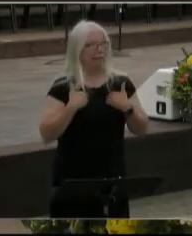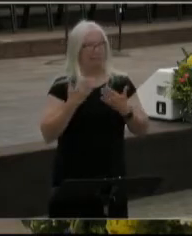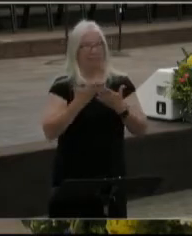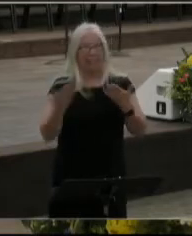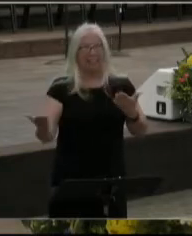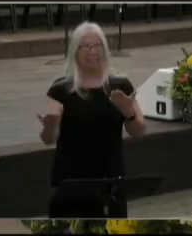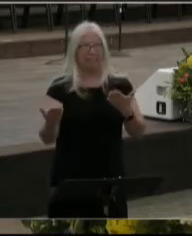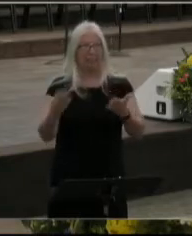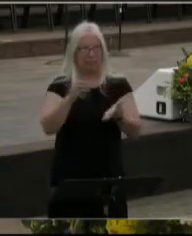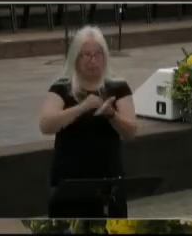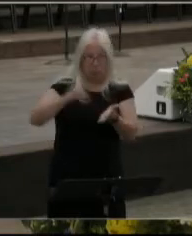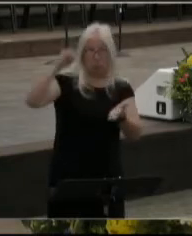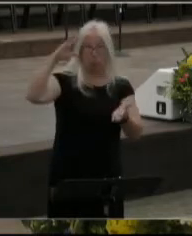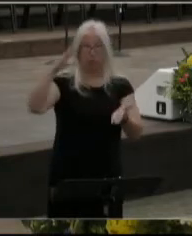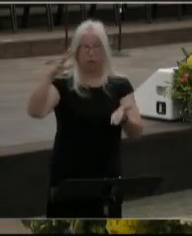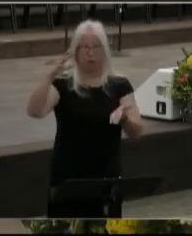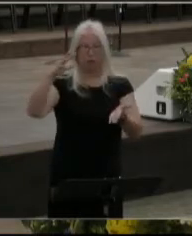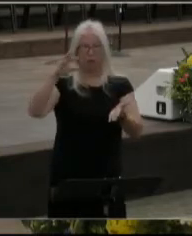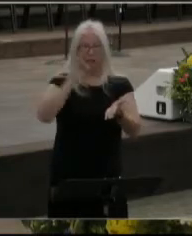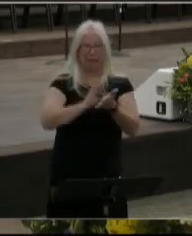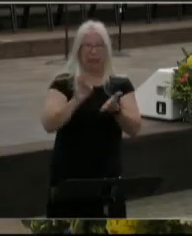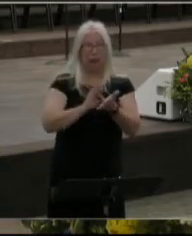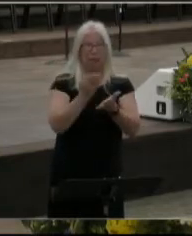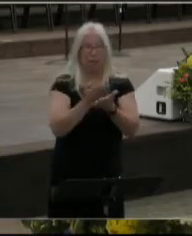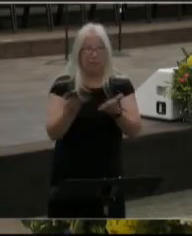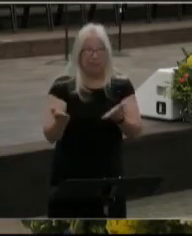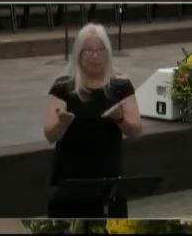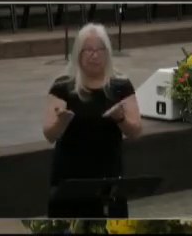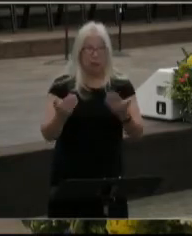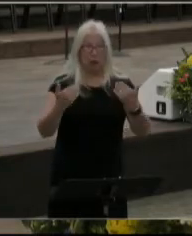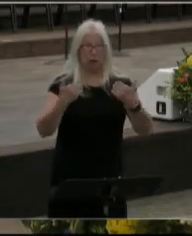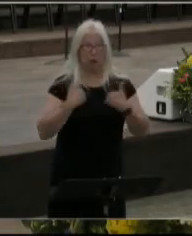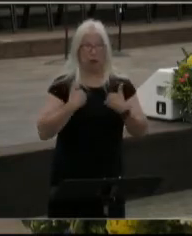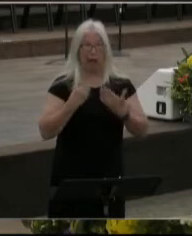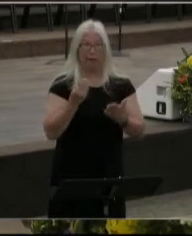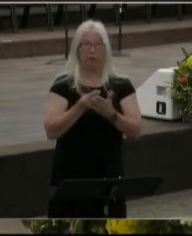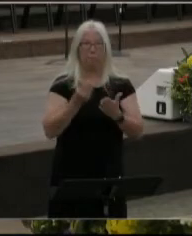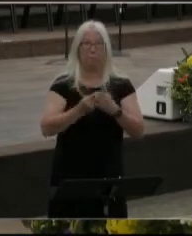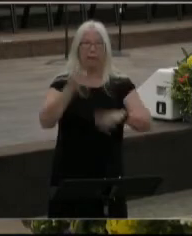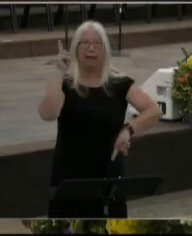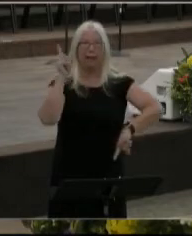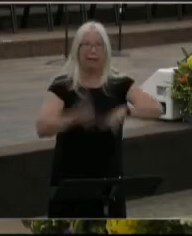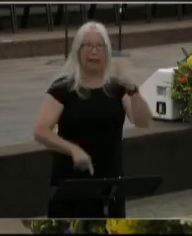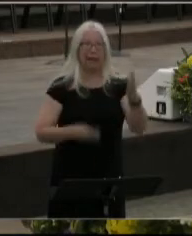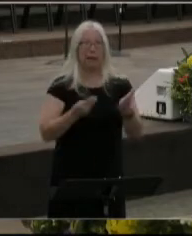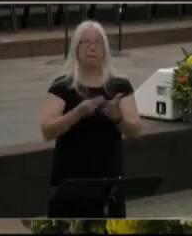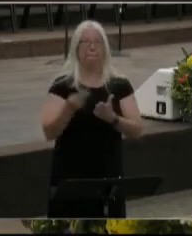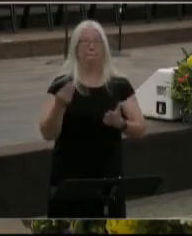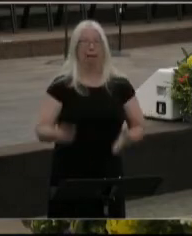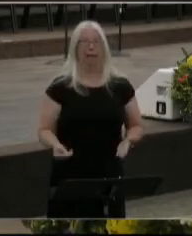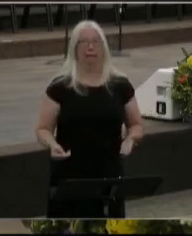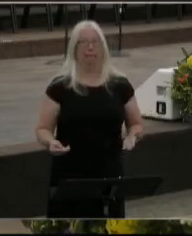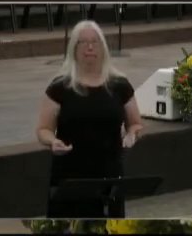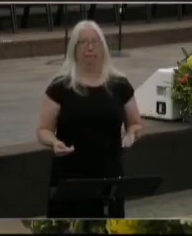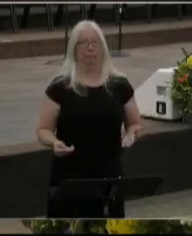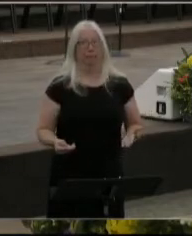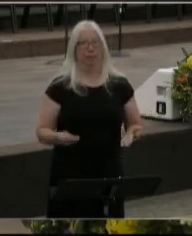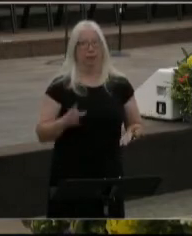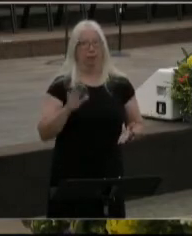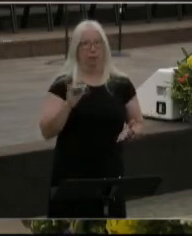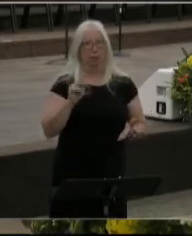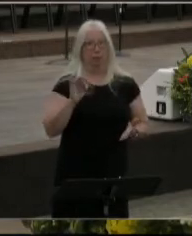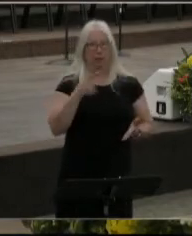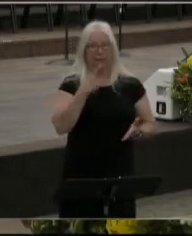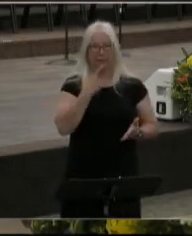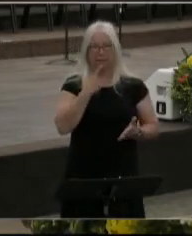substance, right? If you want to feel rich, just count the things you have that money can't buy. Benjamin Franklin said